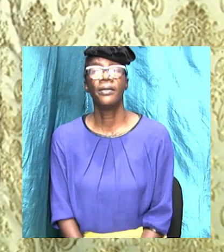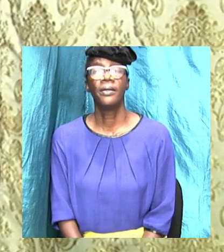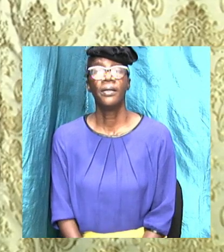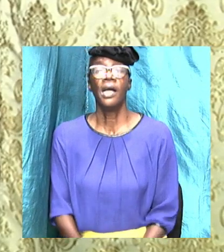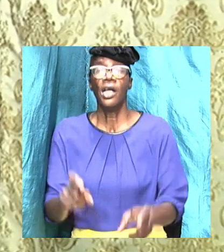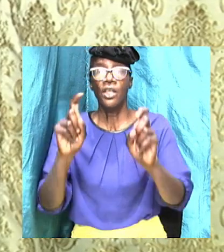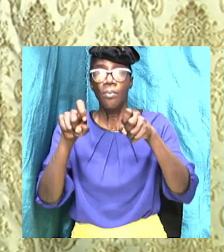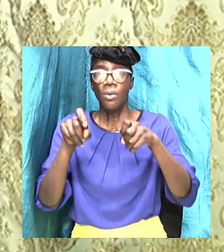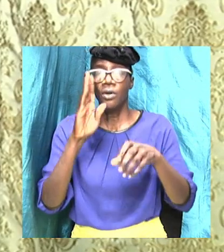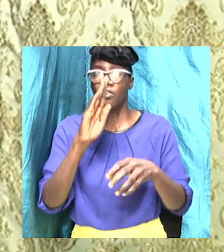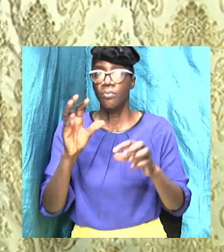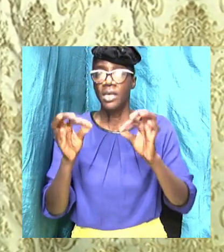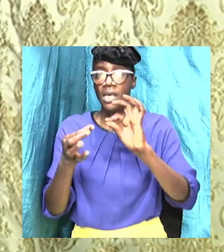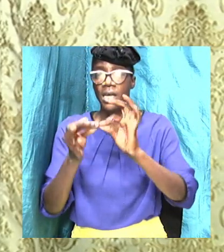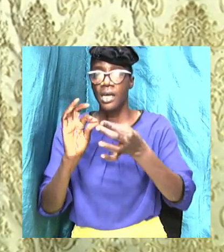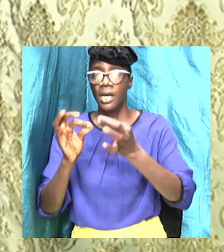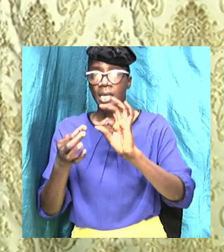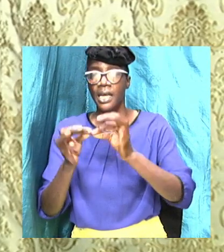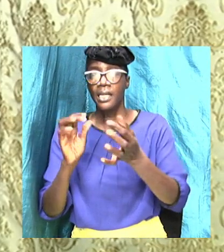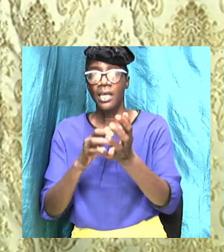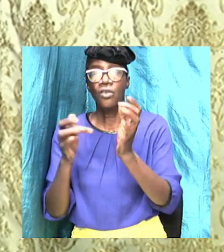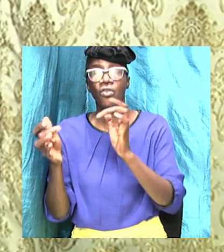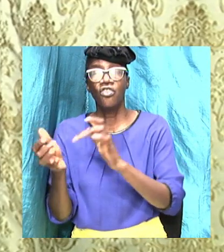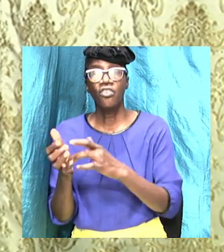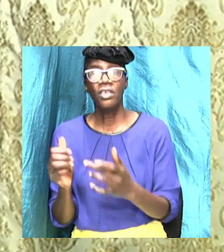we must be connected to the source.